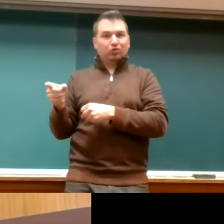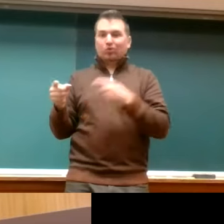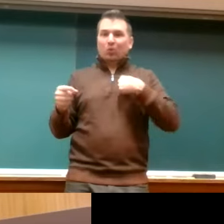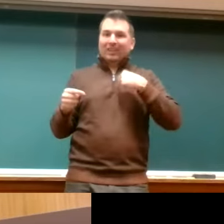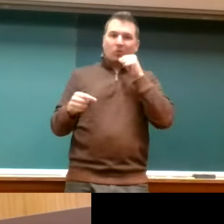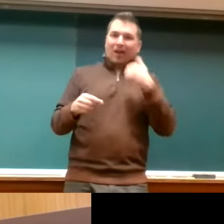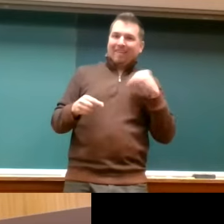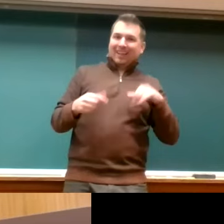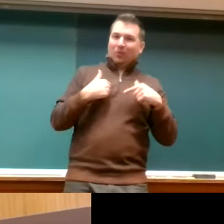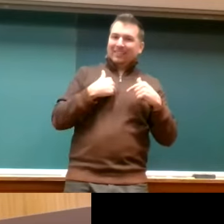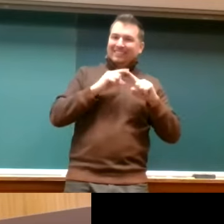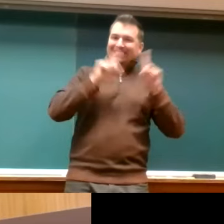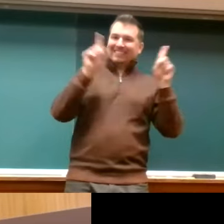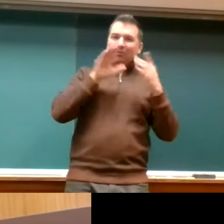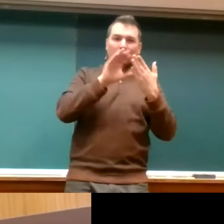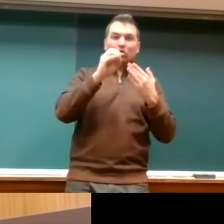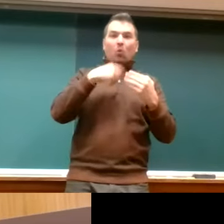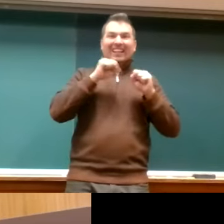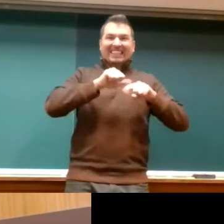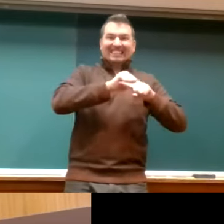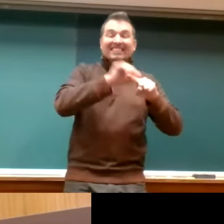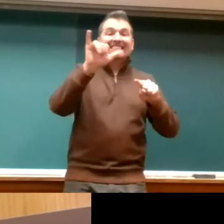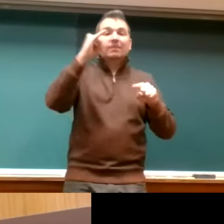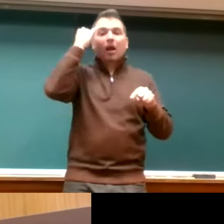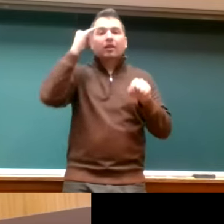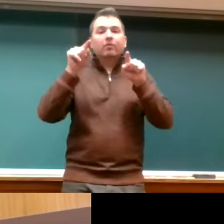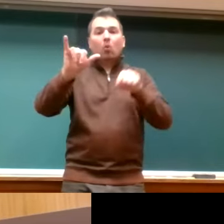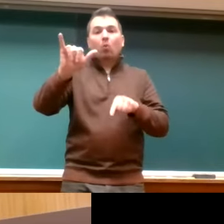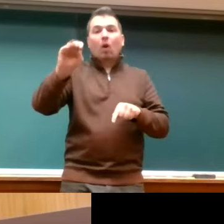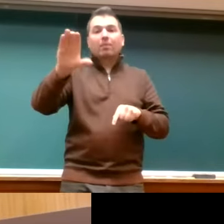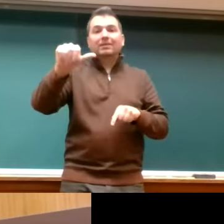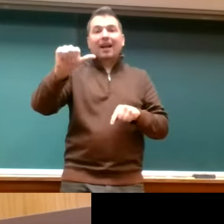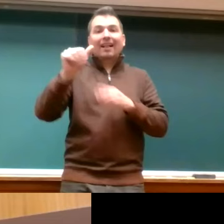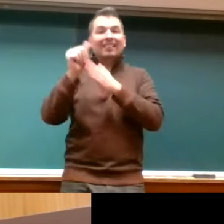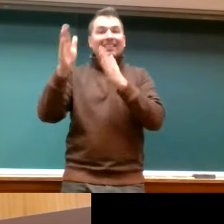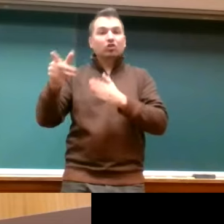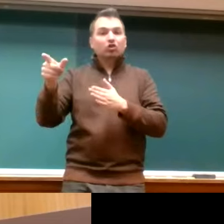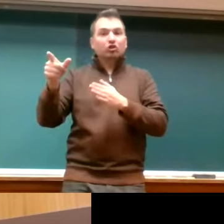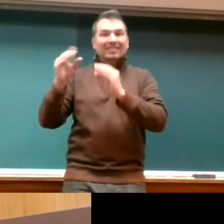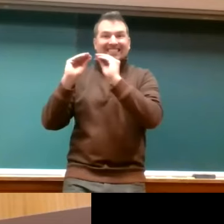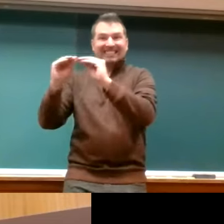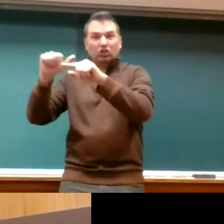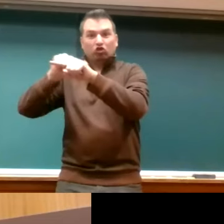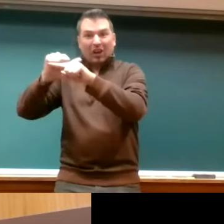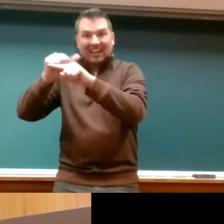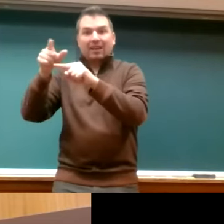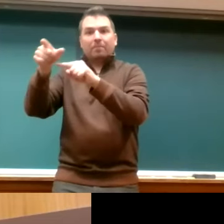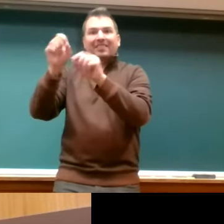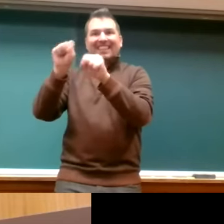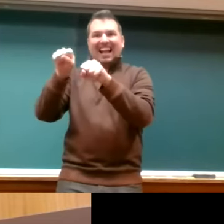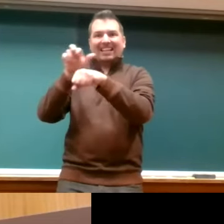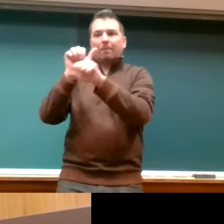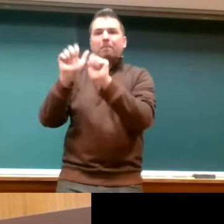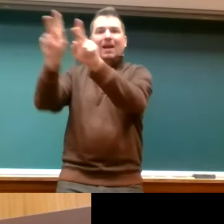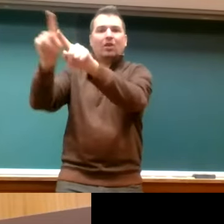like YMCA leaders, or we're working with a community mental health where we're training their staff so that they can offer this on their own. It's